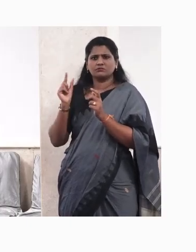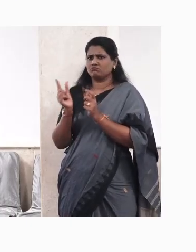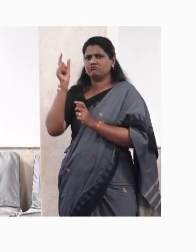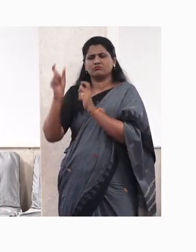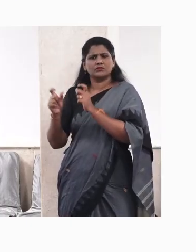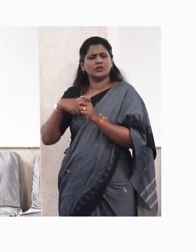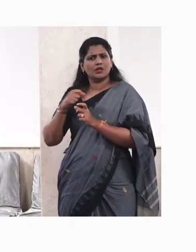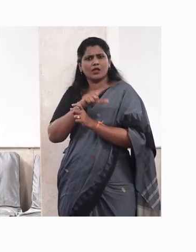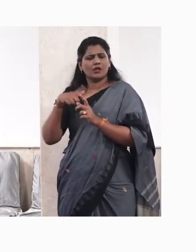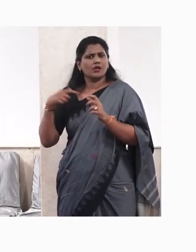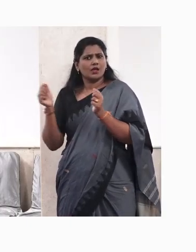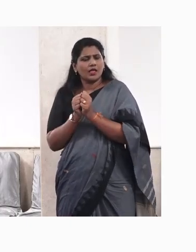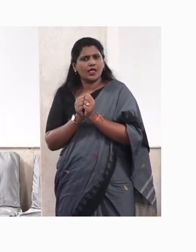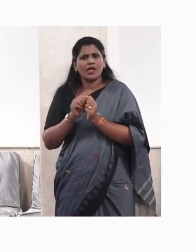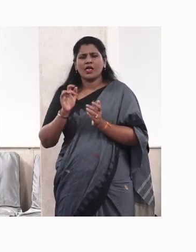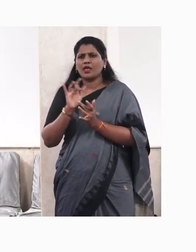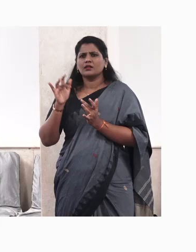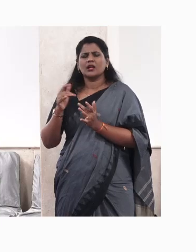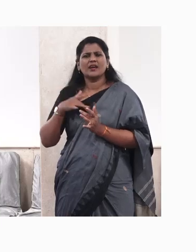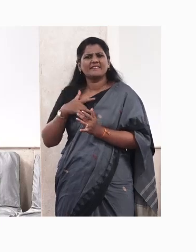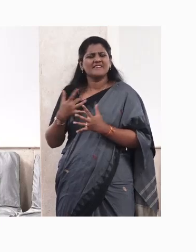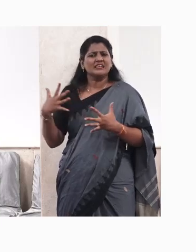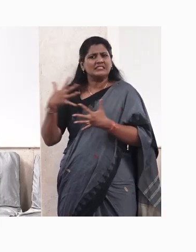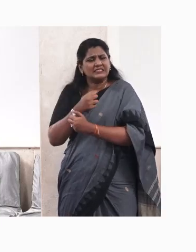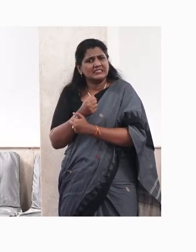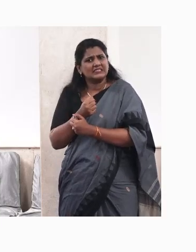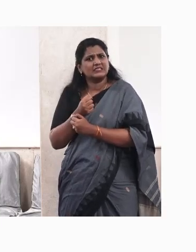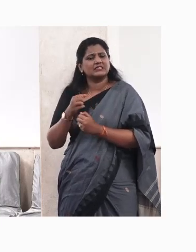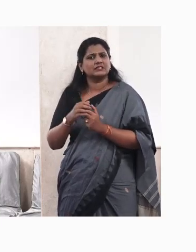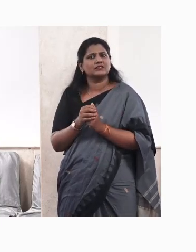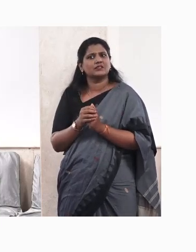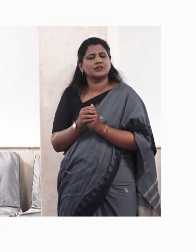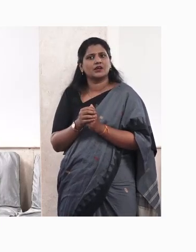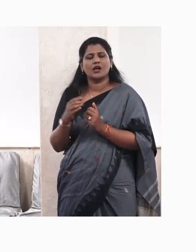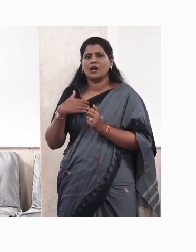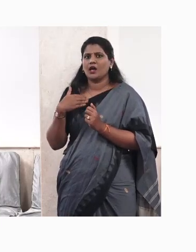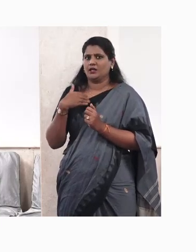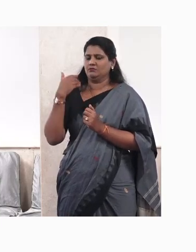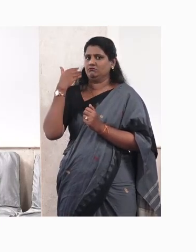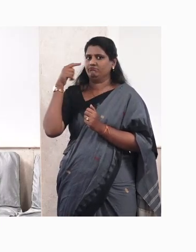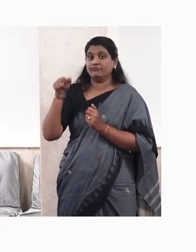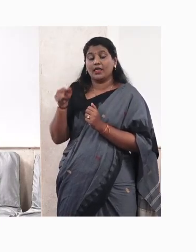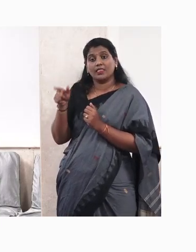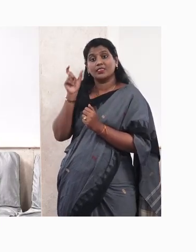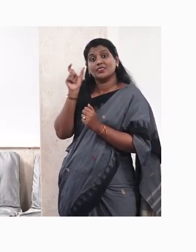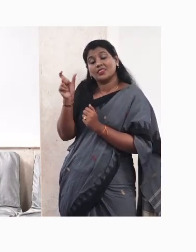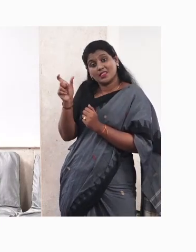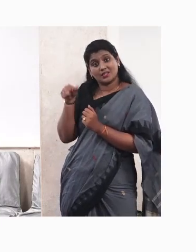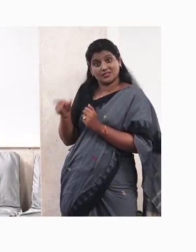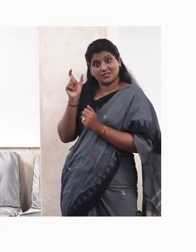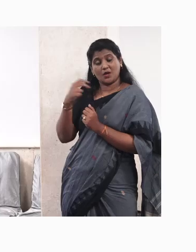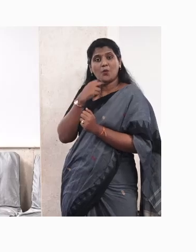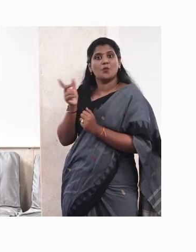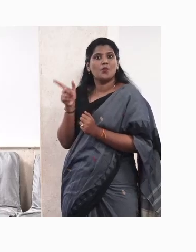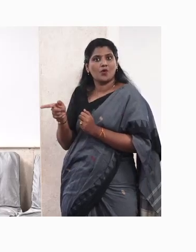all sitting together, and then the caregiver said, "I'm feeling suffocated." And this dialogue or this